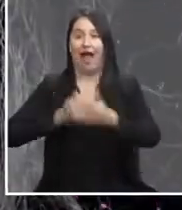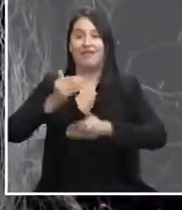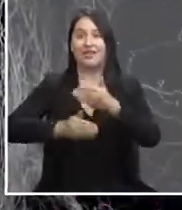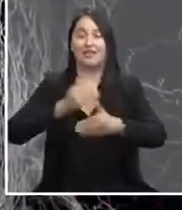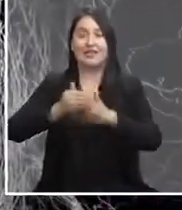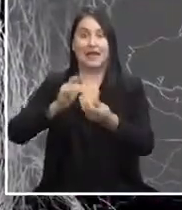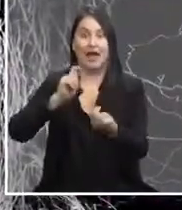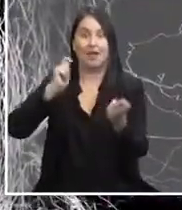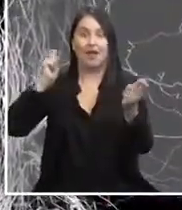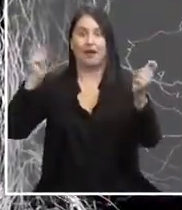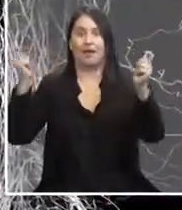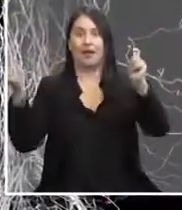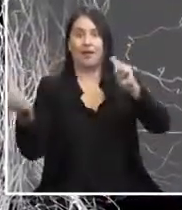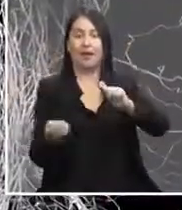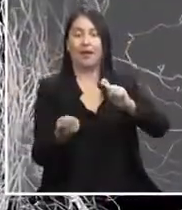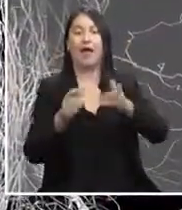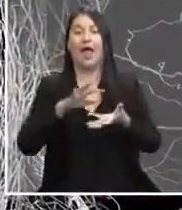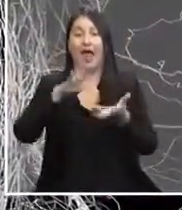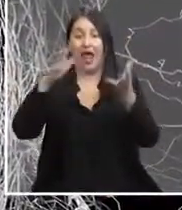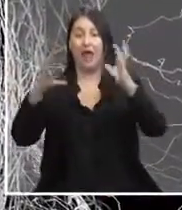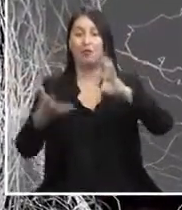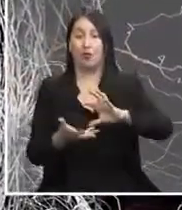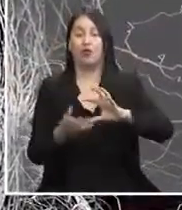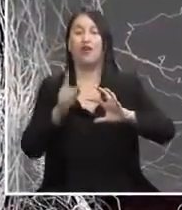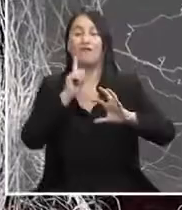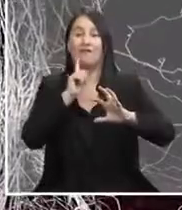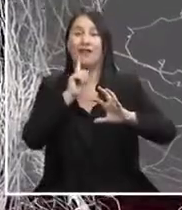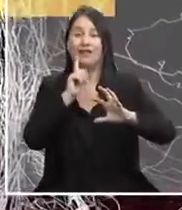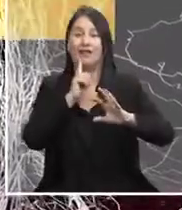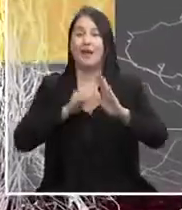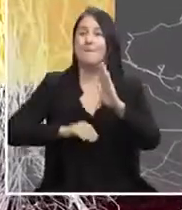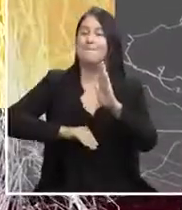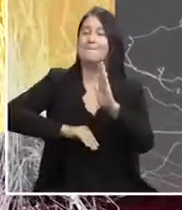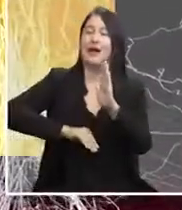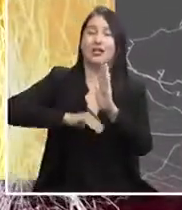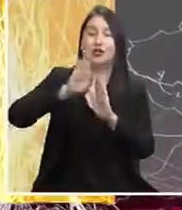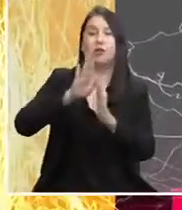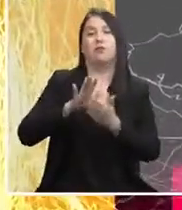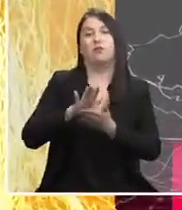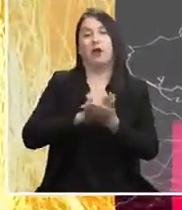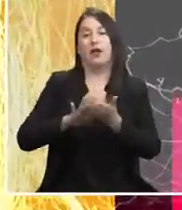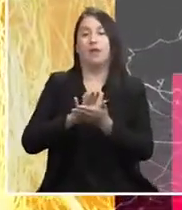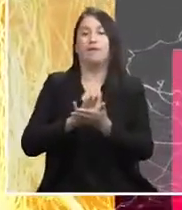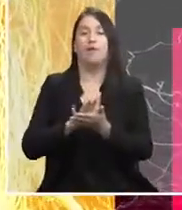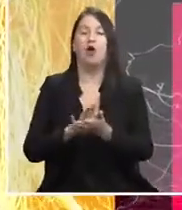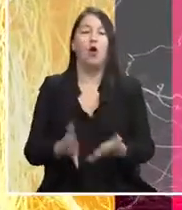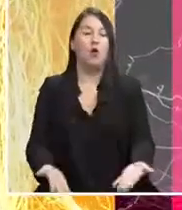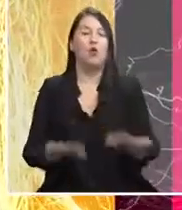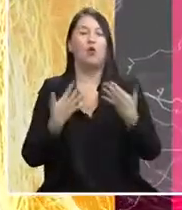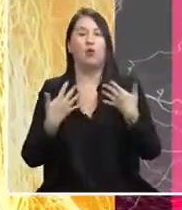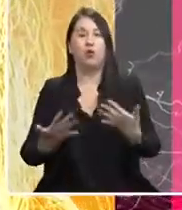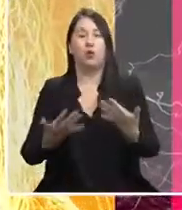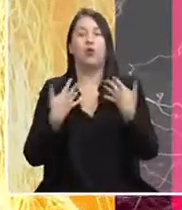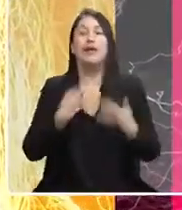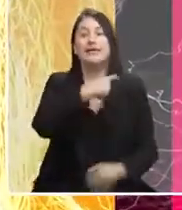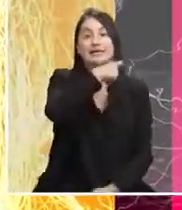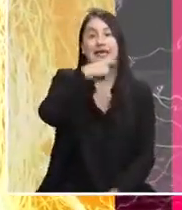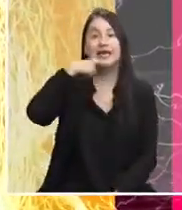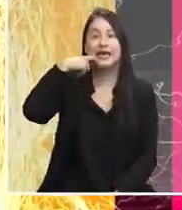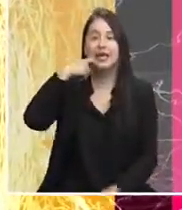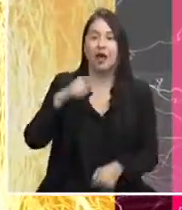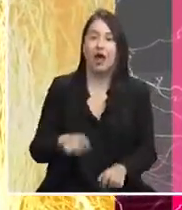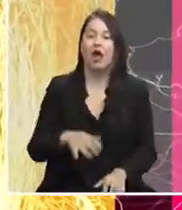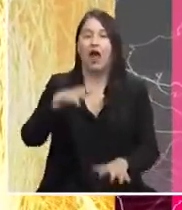waves, storms, and droughts. And these events can now be more definitely attributed to human